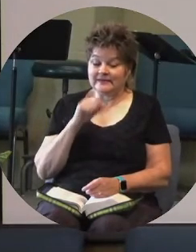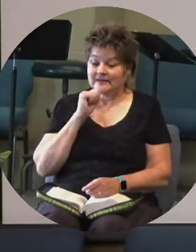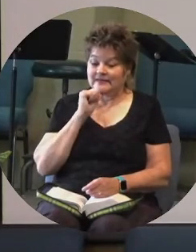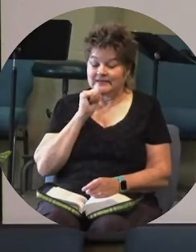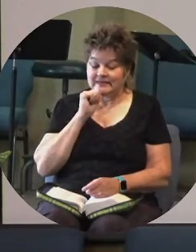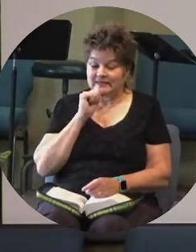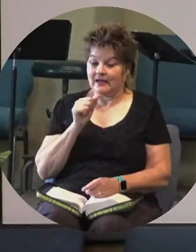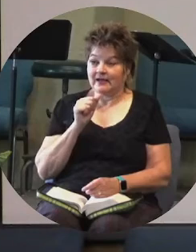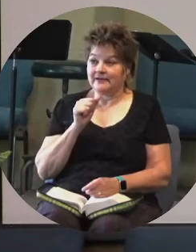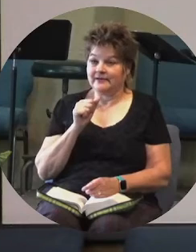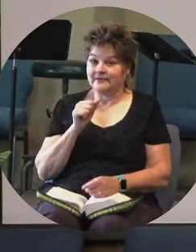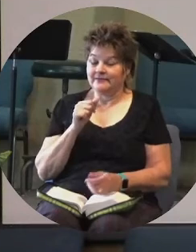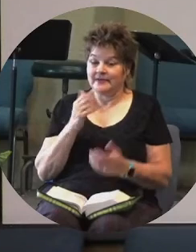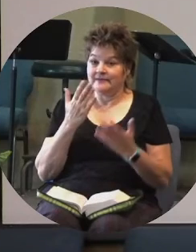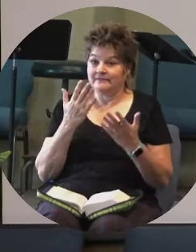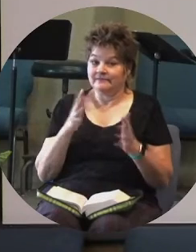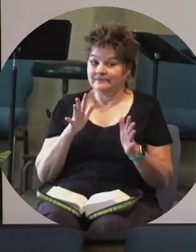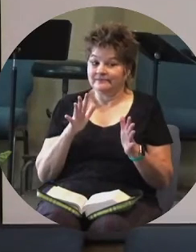the be-all to end-all.